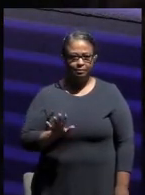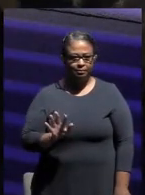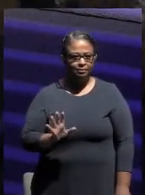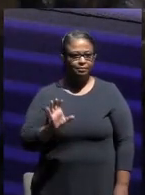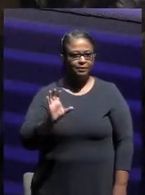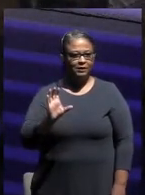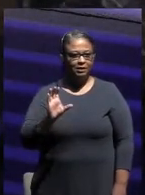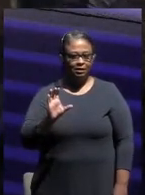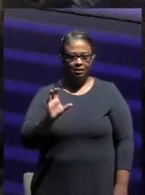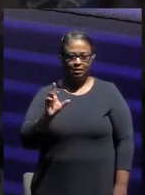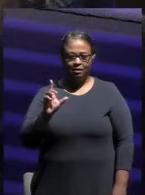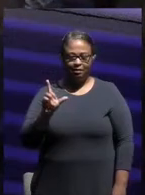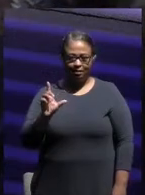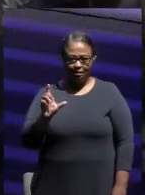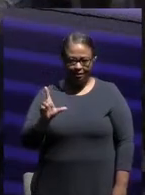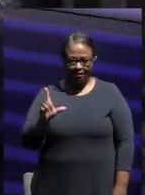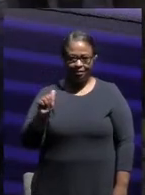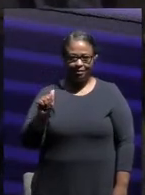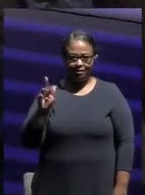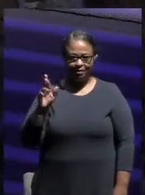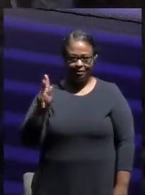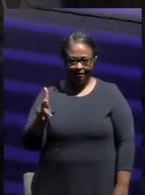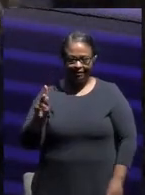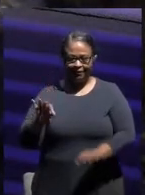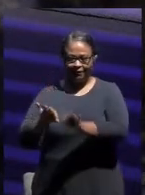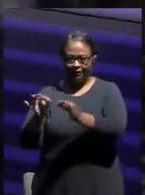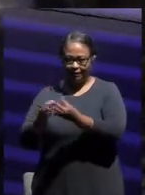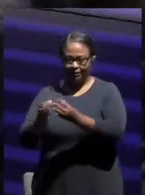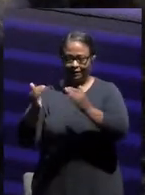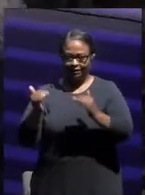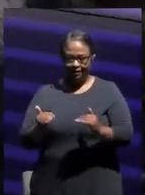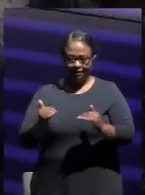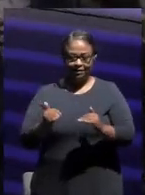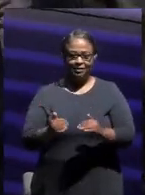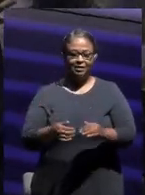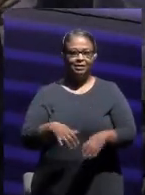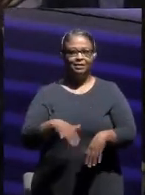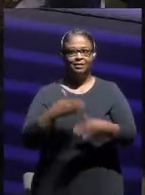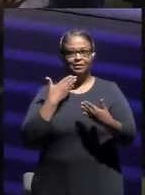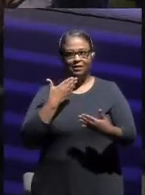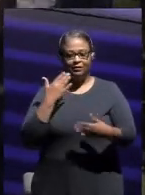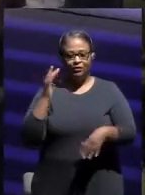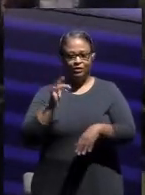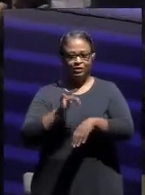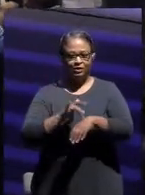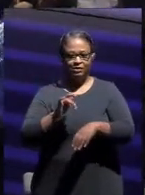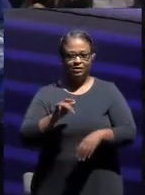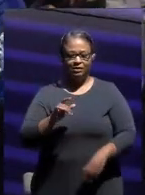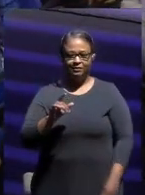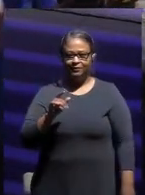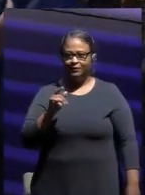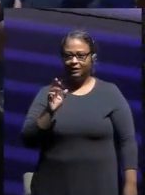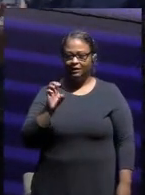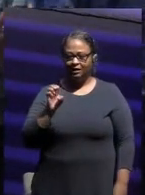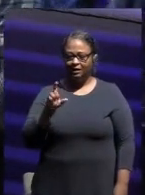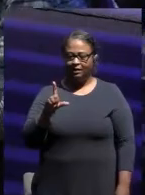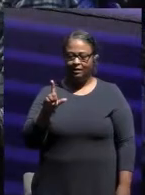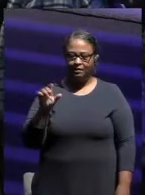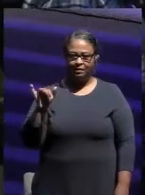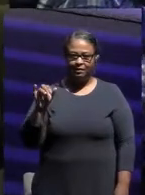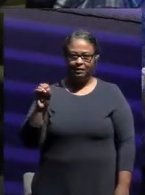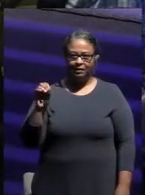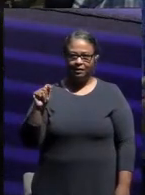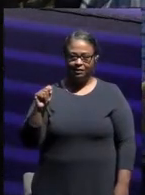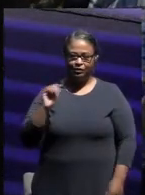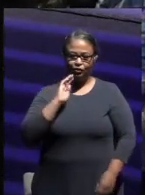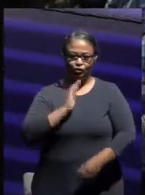challenging time, we ask, Lord, that you would surround them, Lord Jesus. We ask, Lord God, that you would surround the Goodwin and the Wood